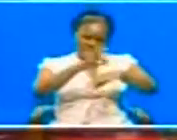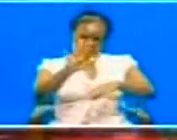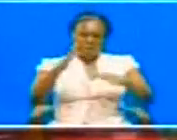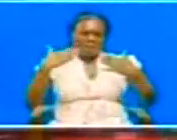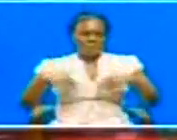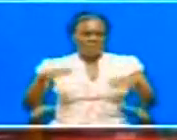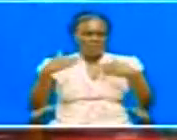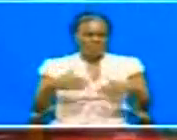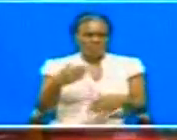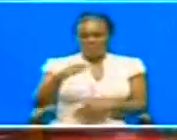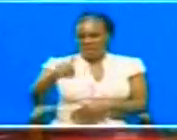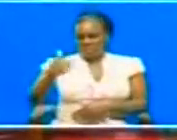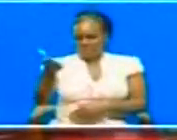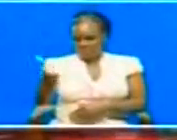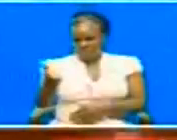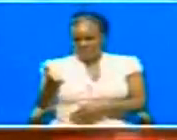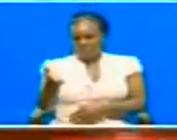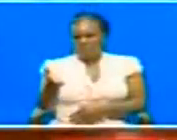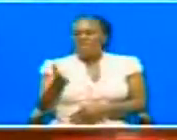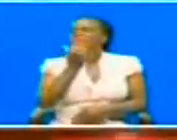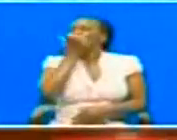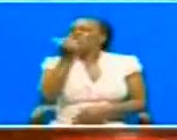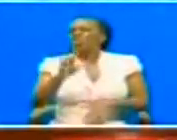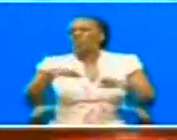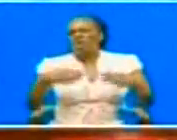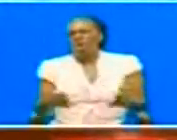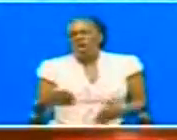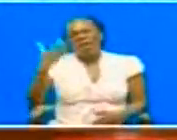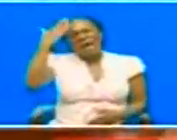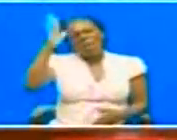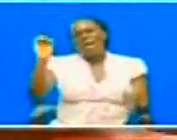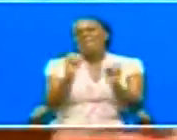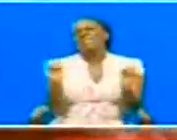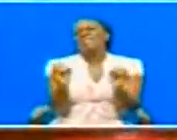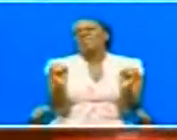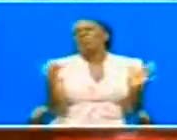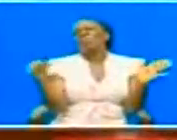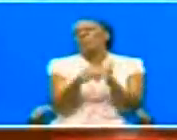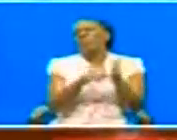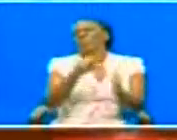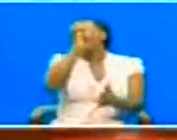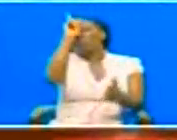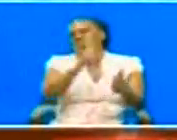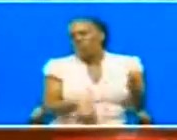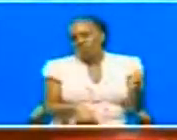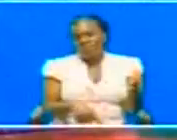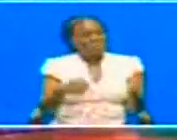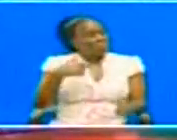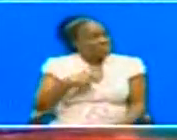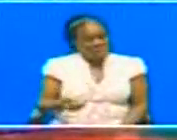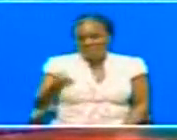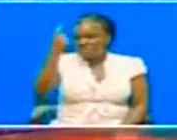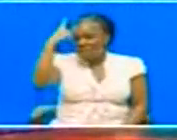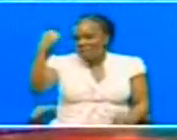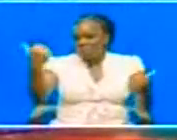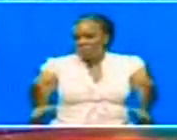People out there, for the rest of us, have we just been ignorant or uninformed, or what is it about us? I really don't know. I